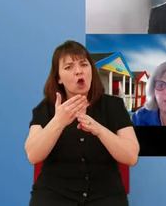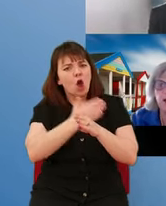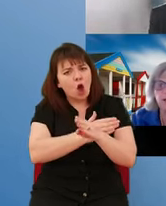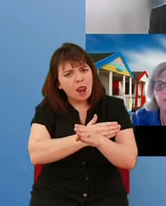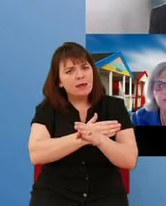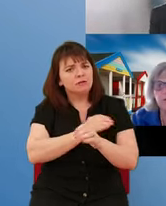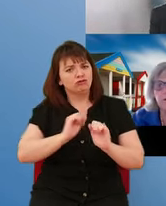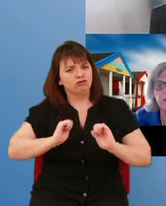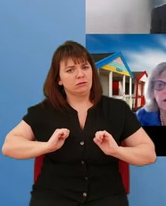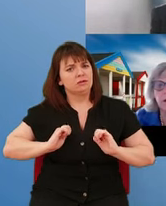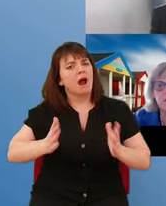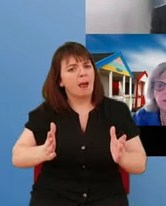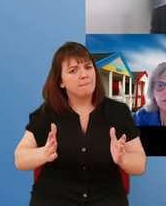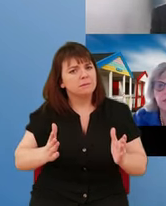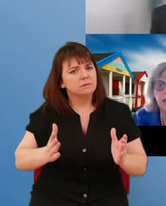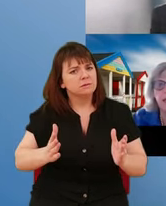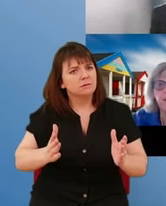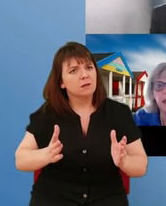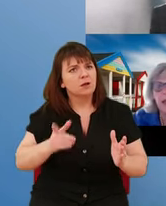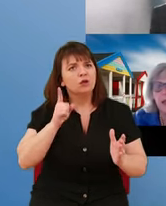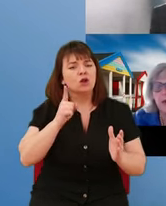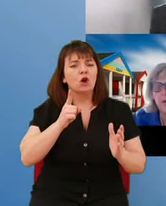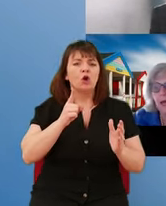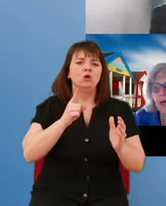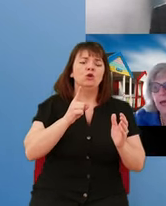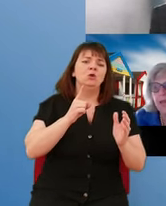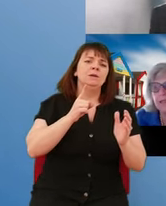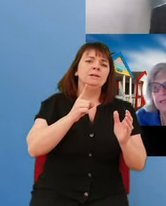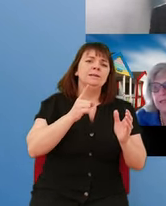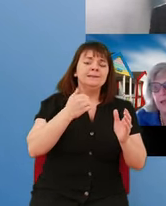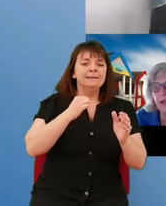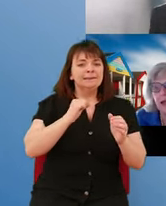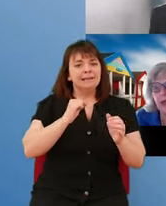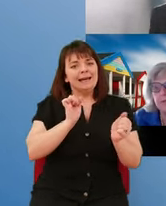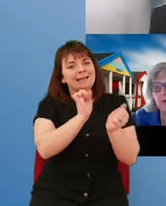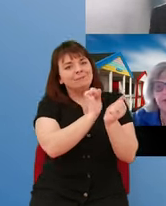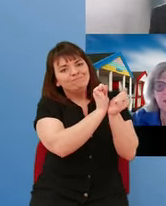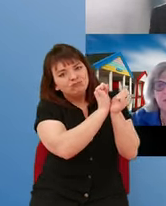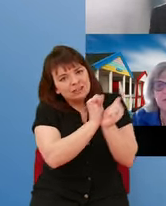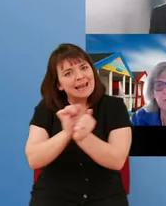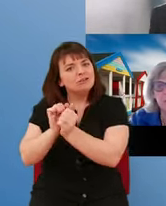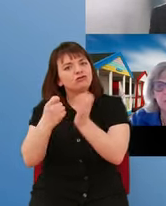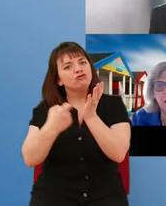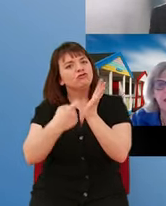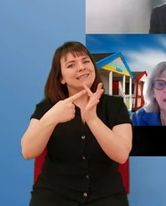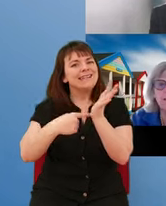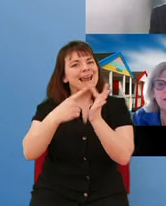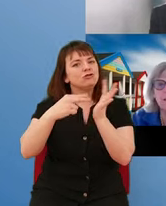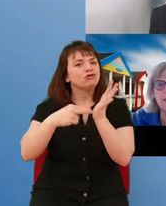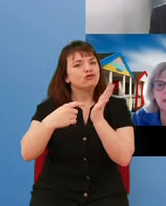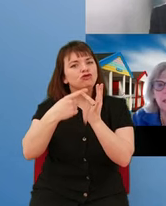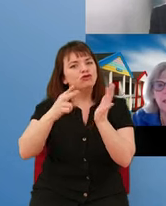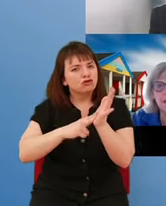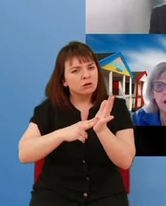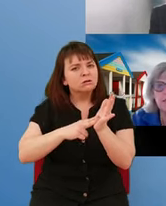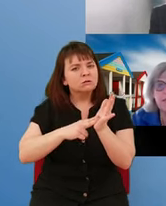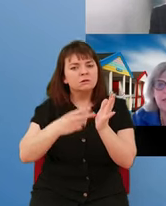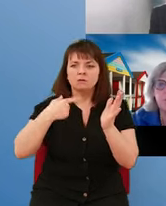piece of the work that we do this year, and as part of that, obviously we'll be working closely with